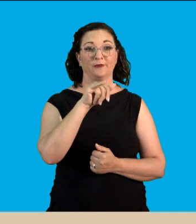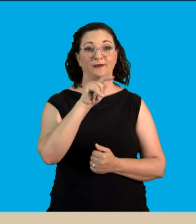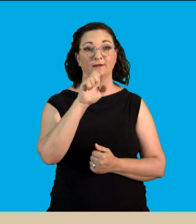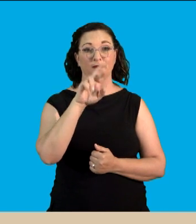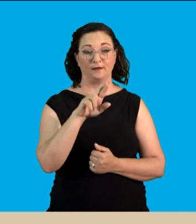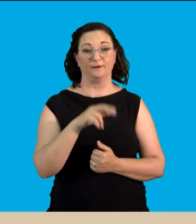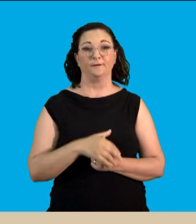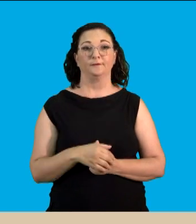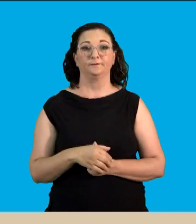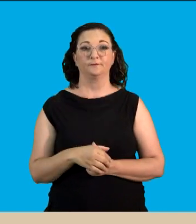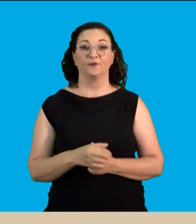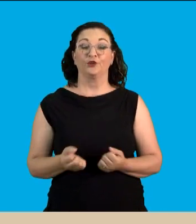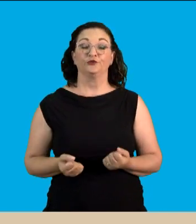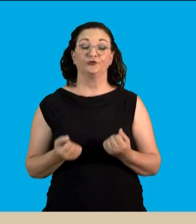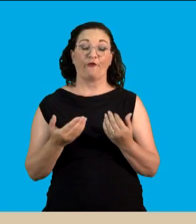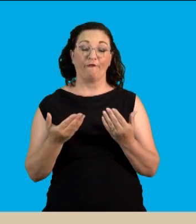Jupiter,